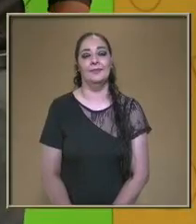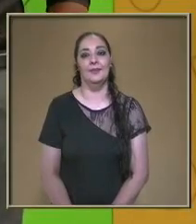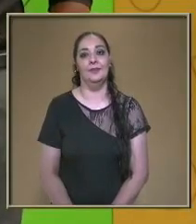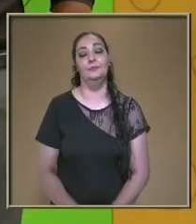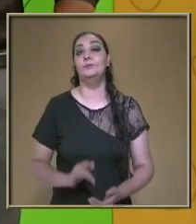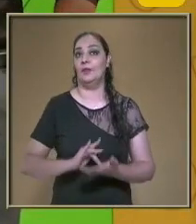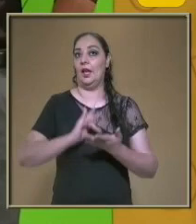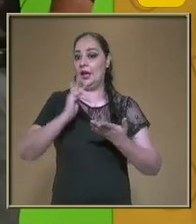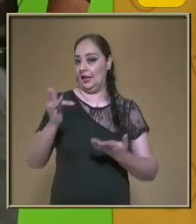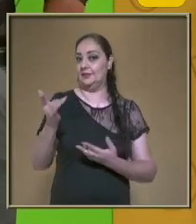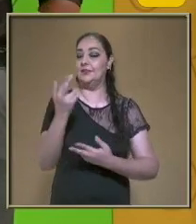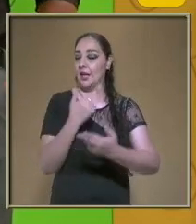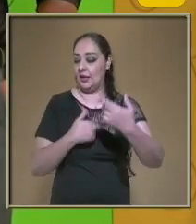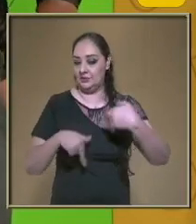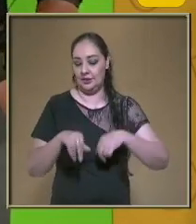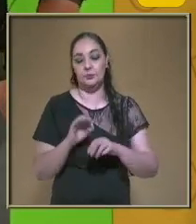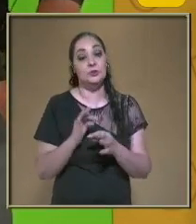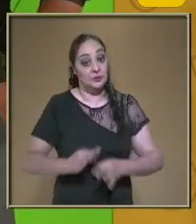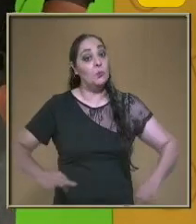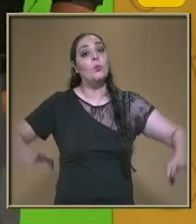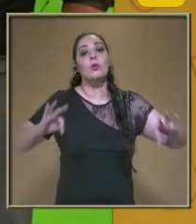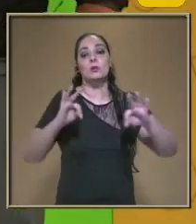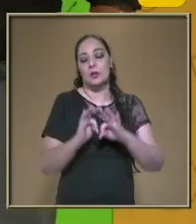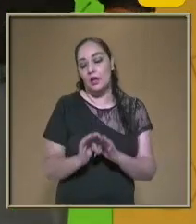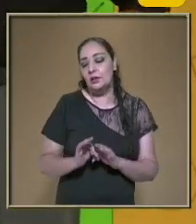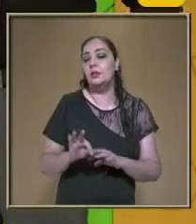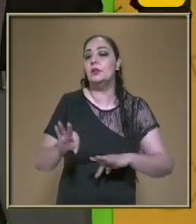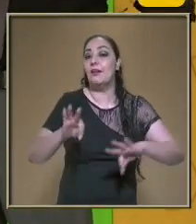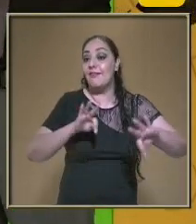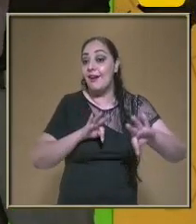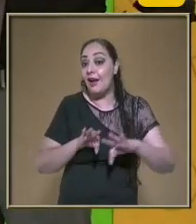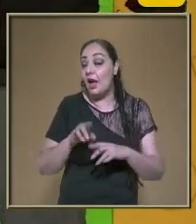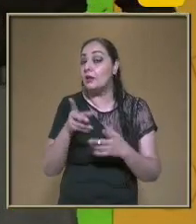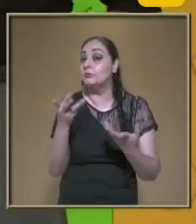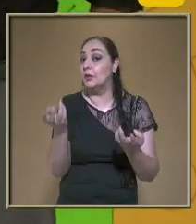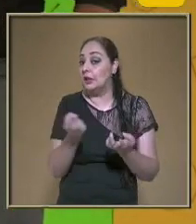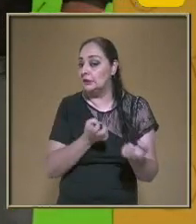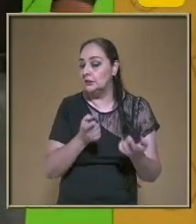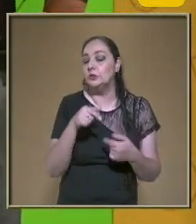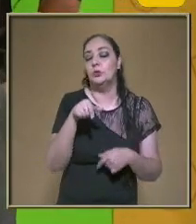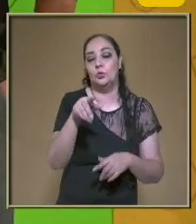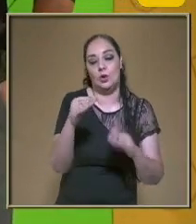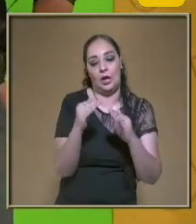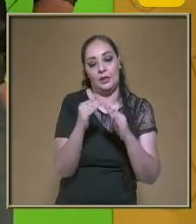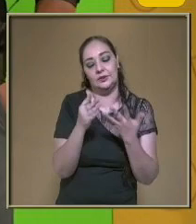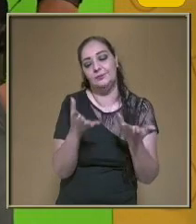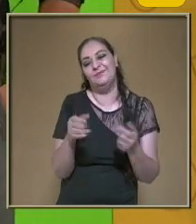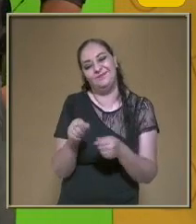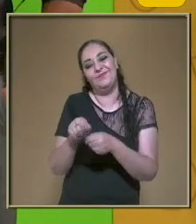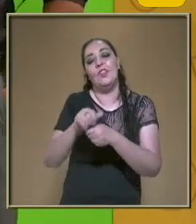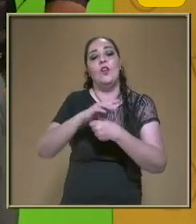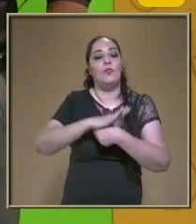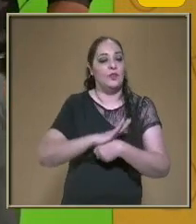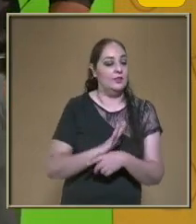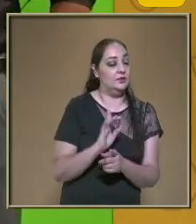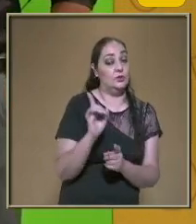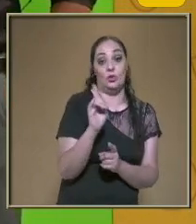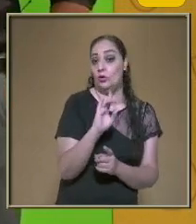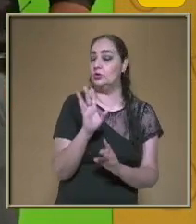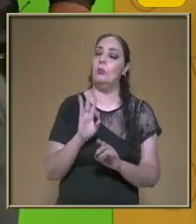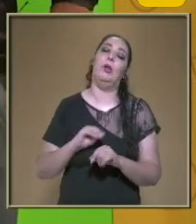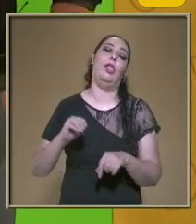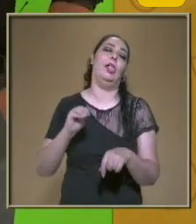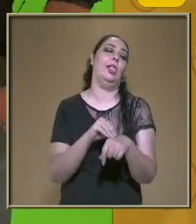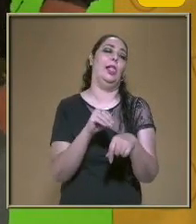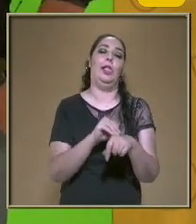Thank you, we are back. It's very important to be working out in your house, okay? The pandemic, the COVID, it's not an excuse,